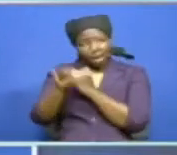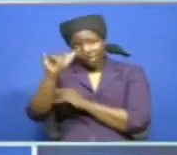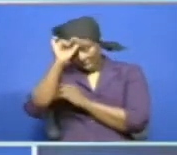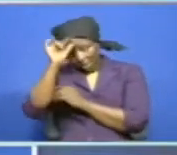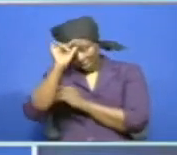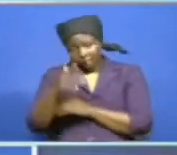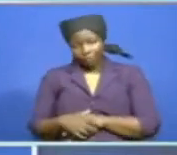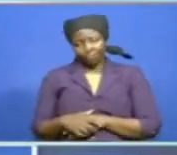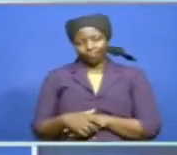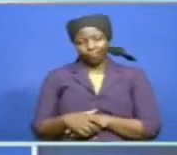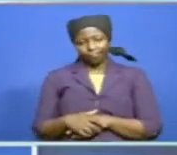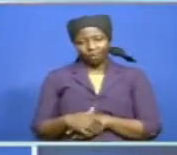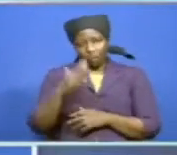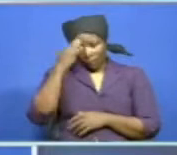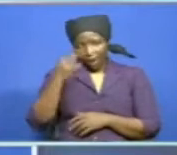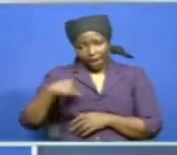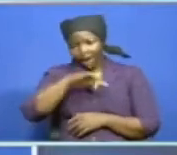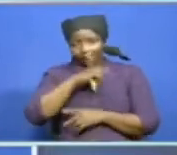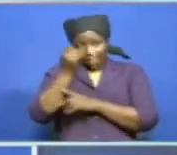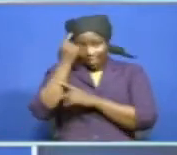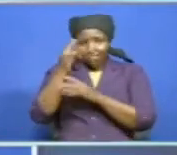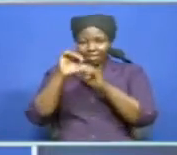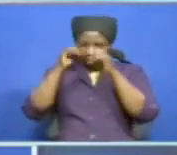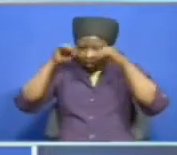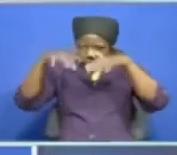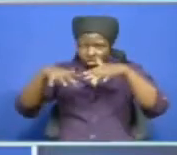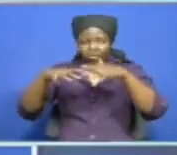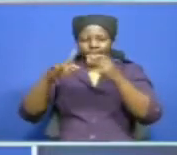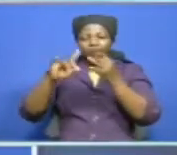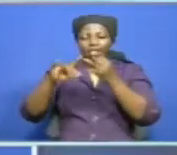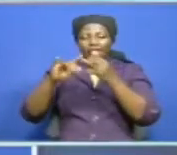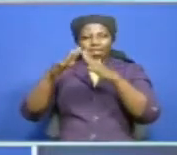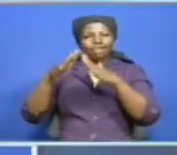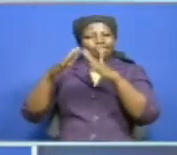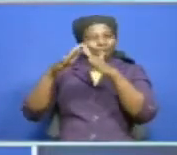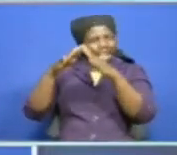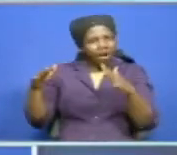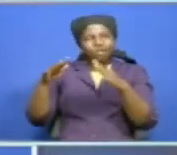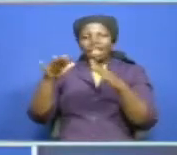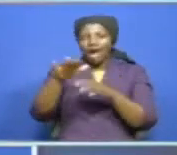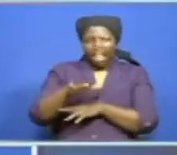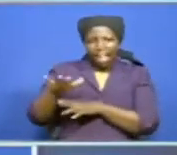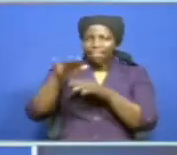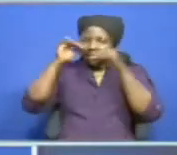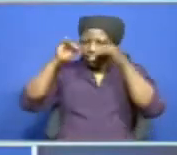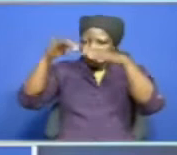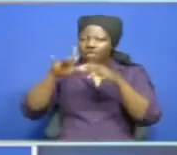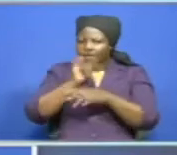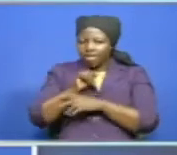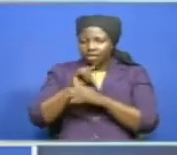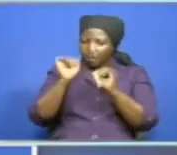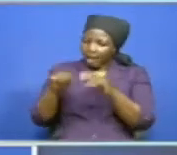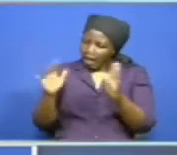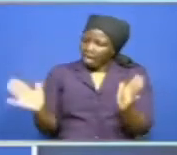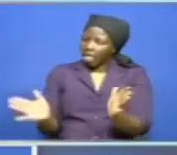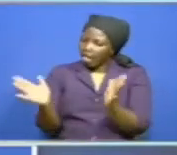especially, because we understand with the devolution the housing part has been devolved, we can encourage